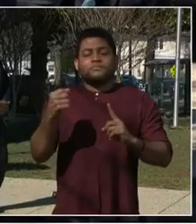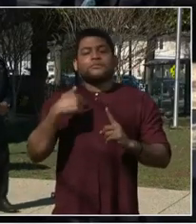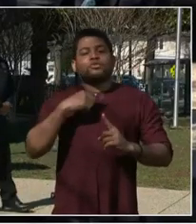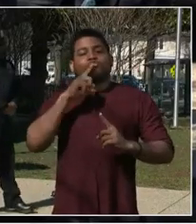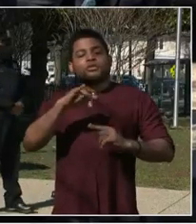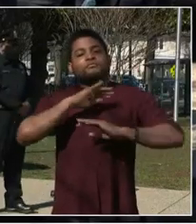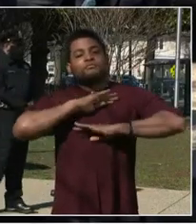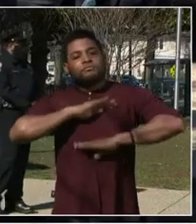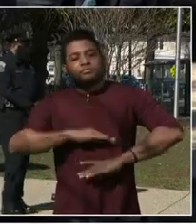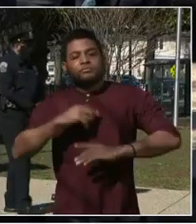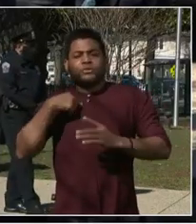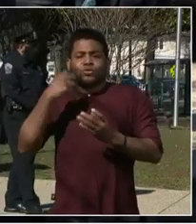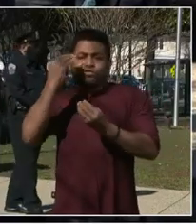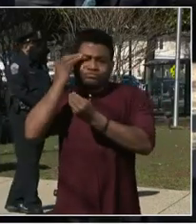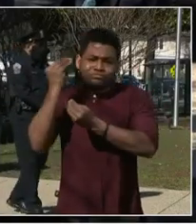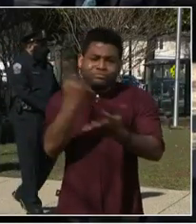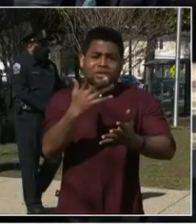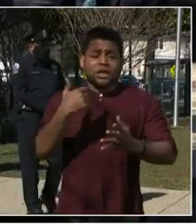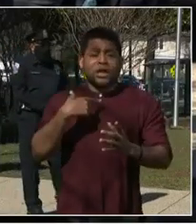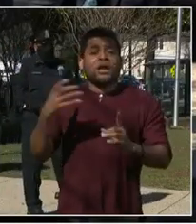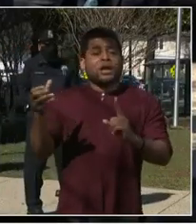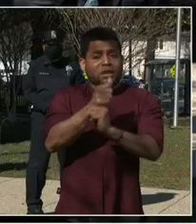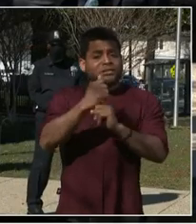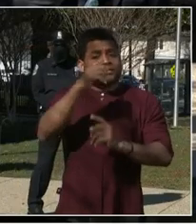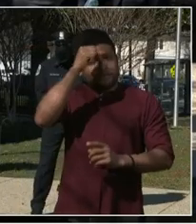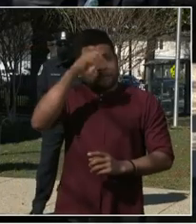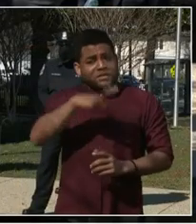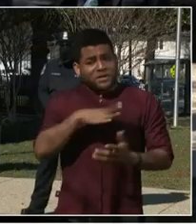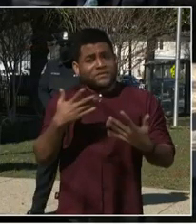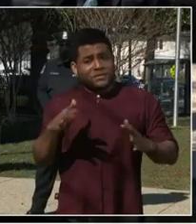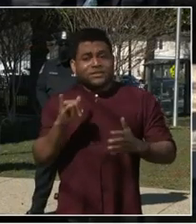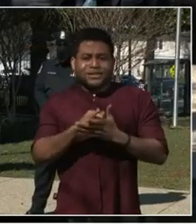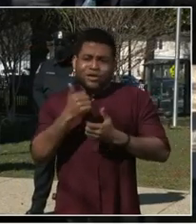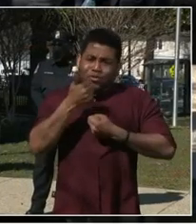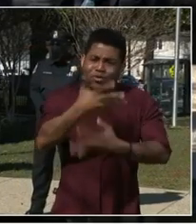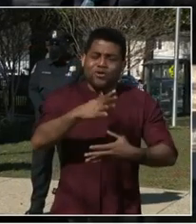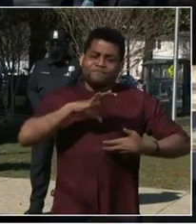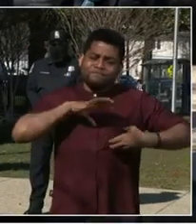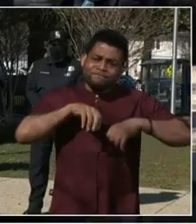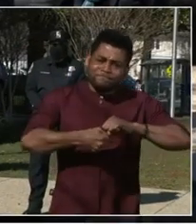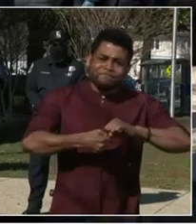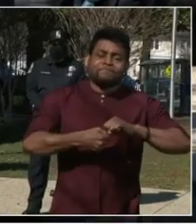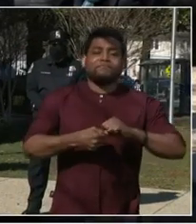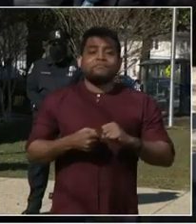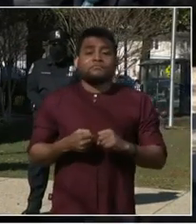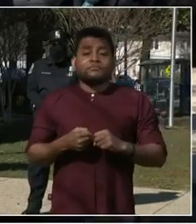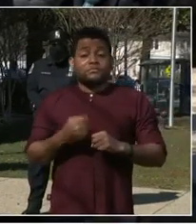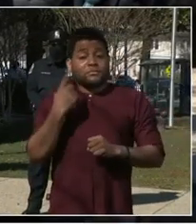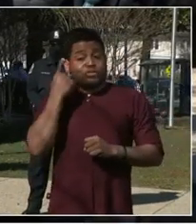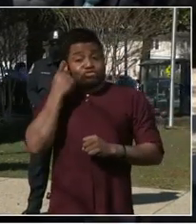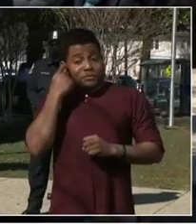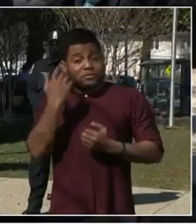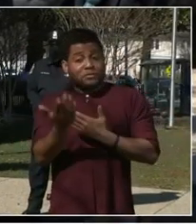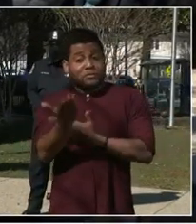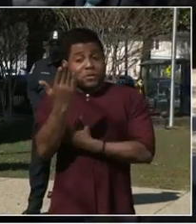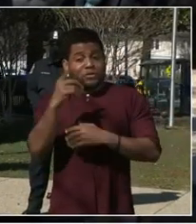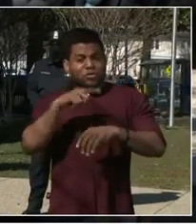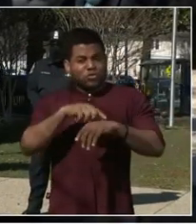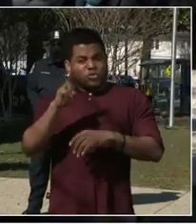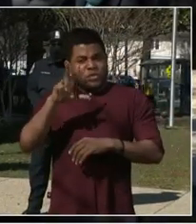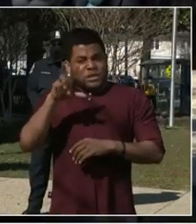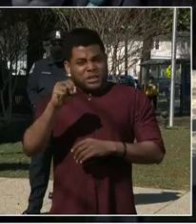shootings. After an intense investigation, ATF Washington Field Division took the suspect into custody at approximately 2:30